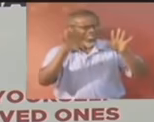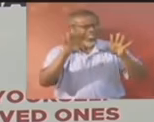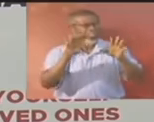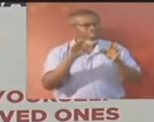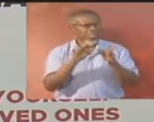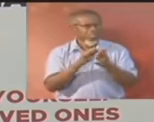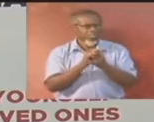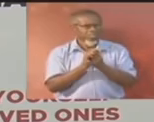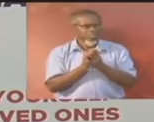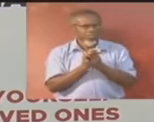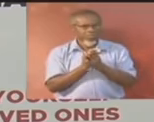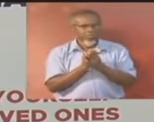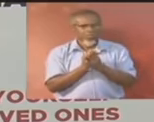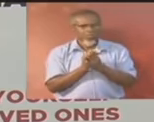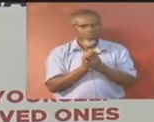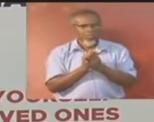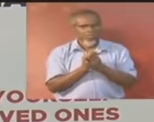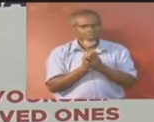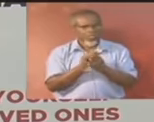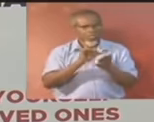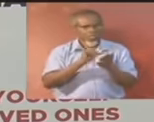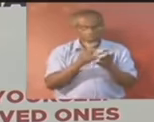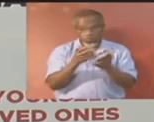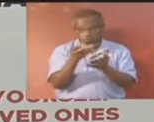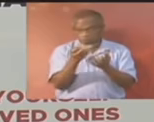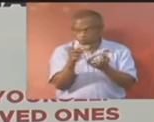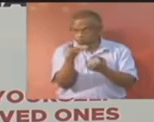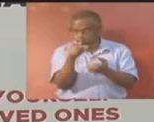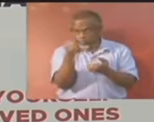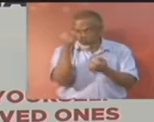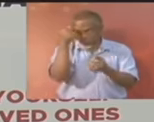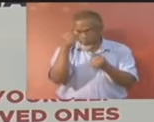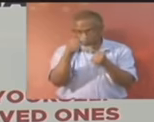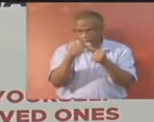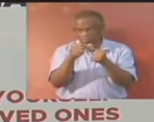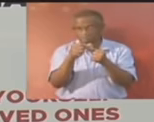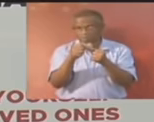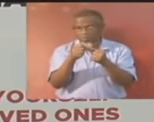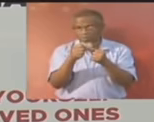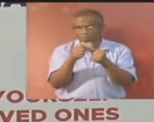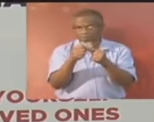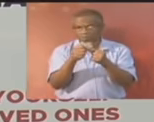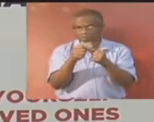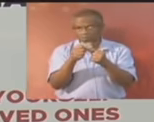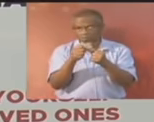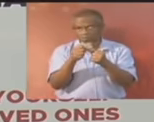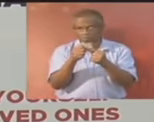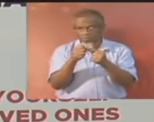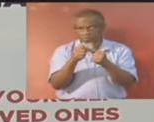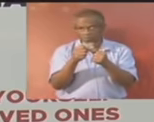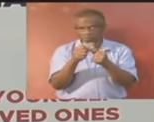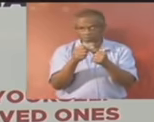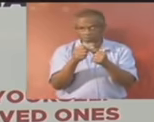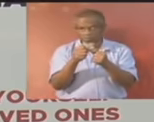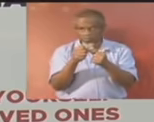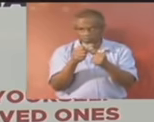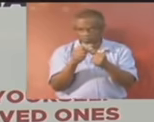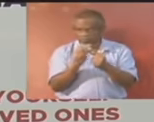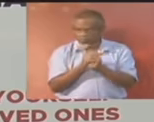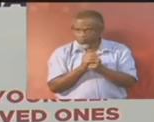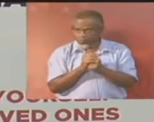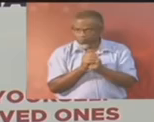of the population. Just to reiterate, as of Thursday, 29, 2021, and based on the